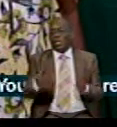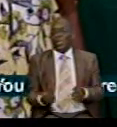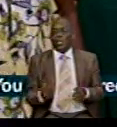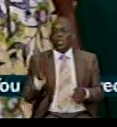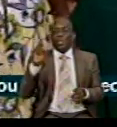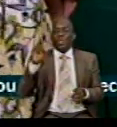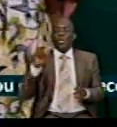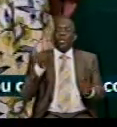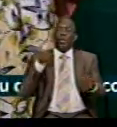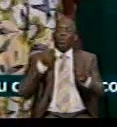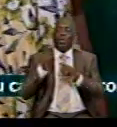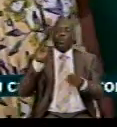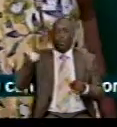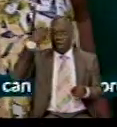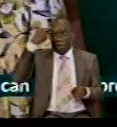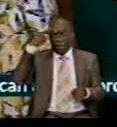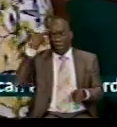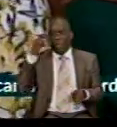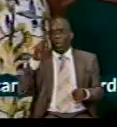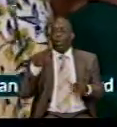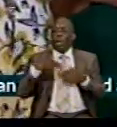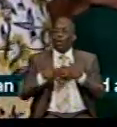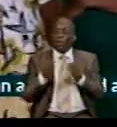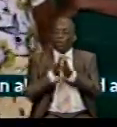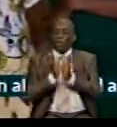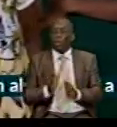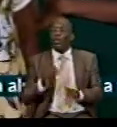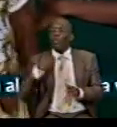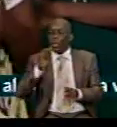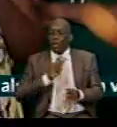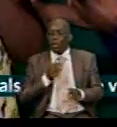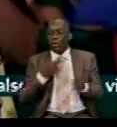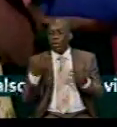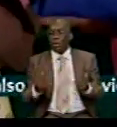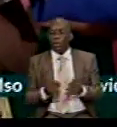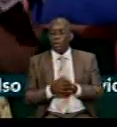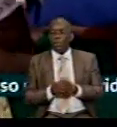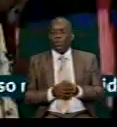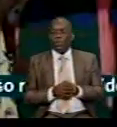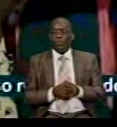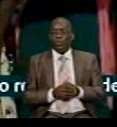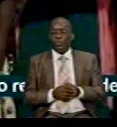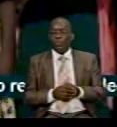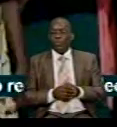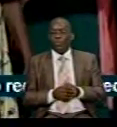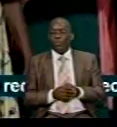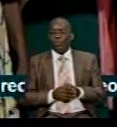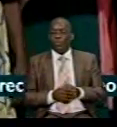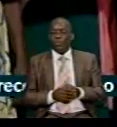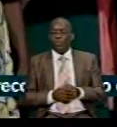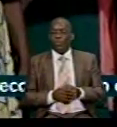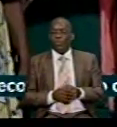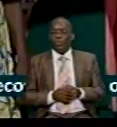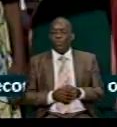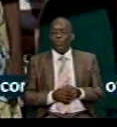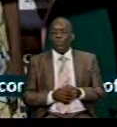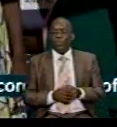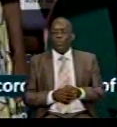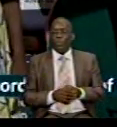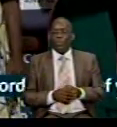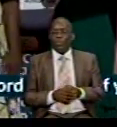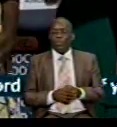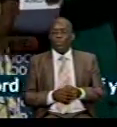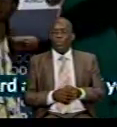Mama, tell us. Come on, yes, you know? They are there for her for JG. I know